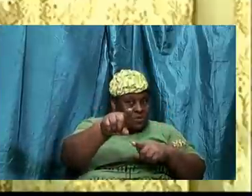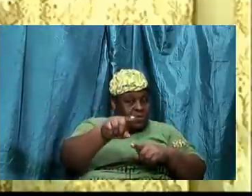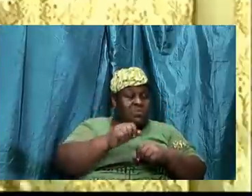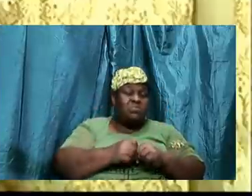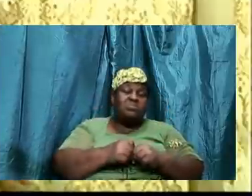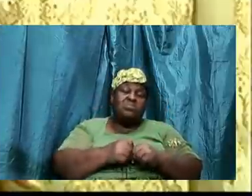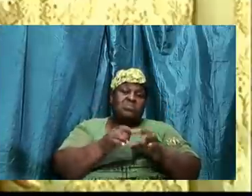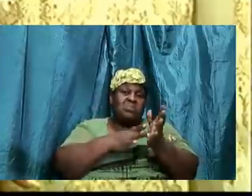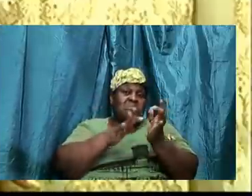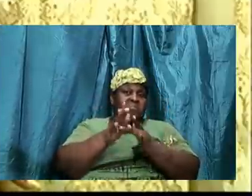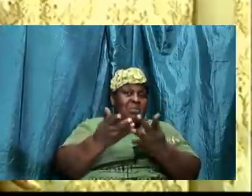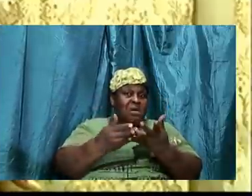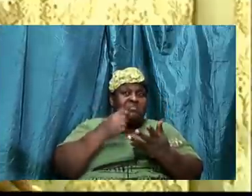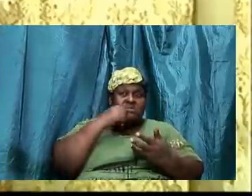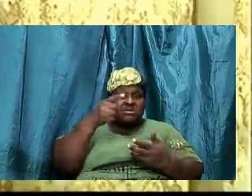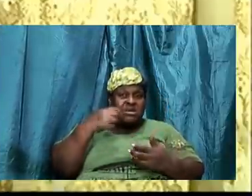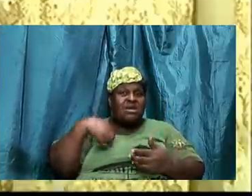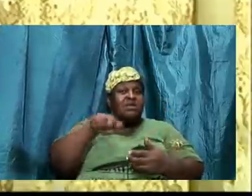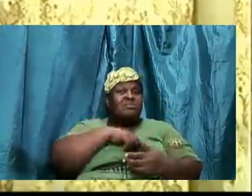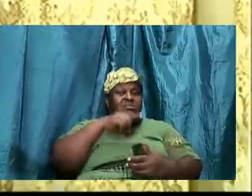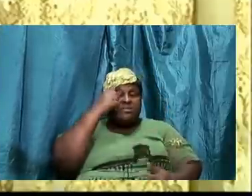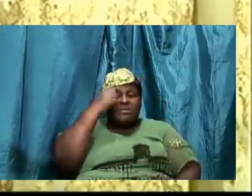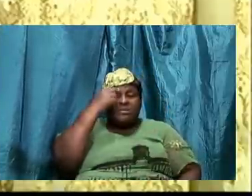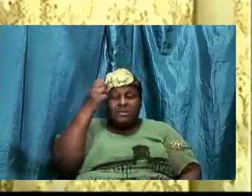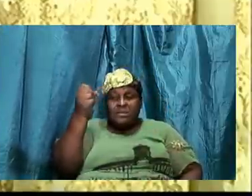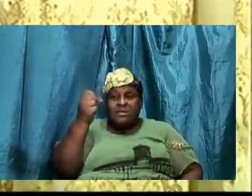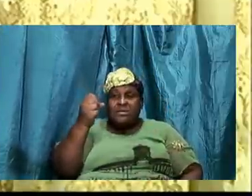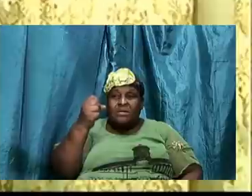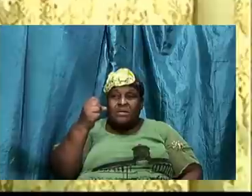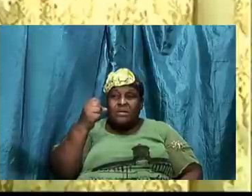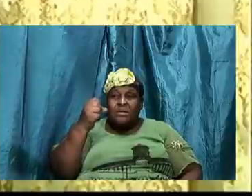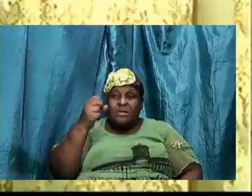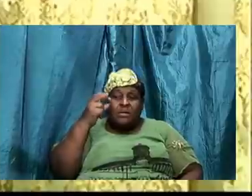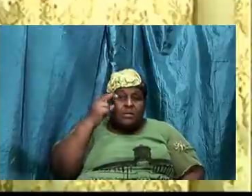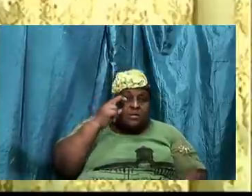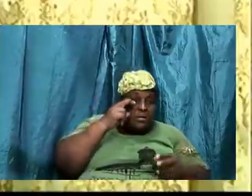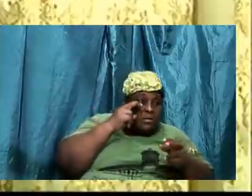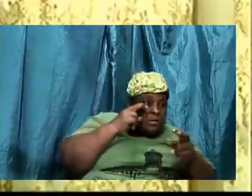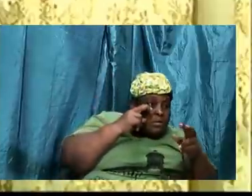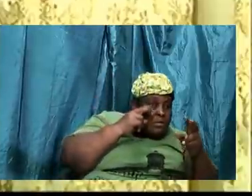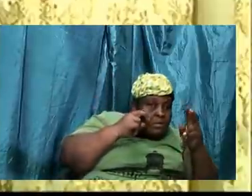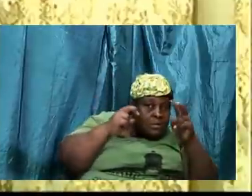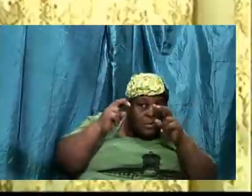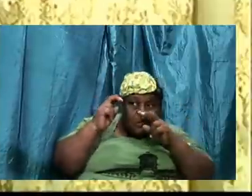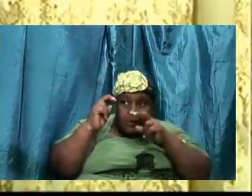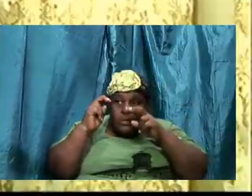and vigilant. Be vigilant there is telling us that we need to be watchful,